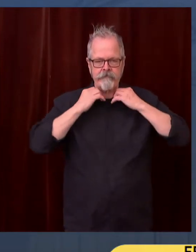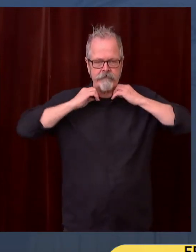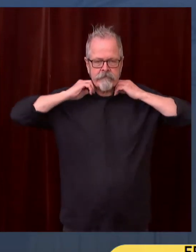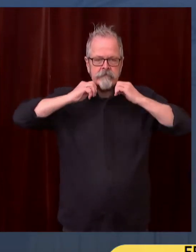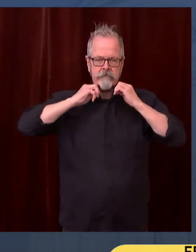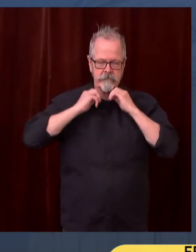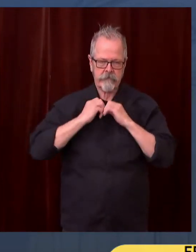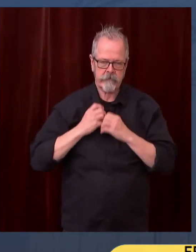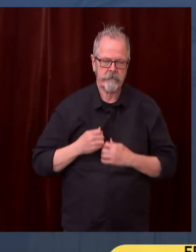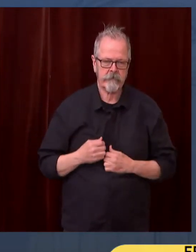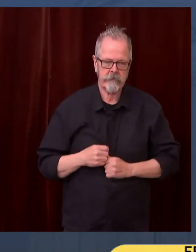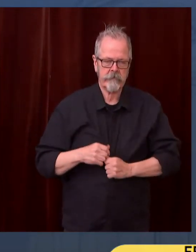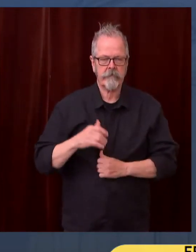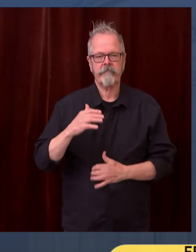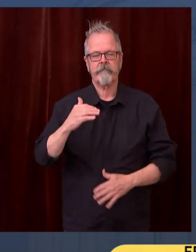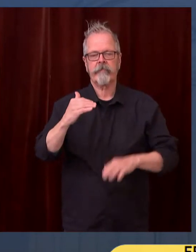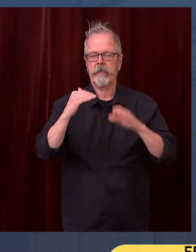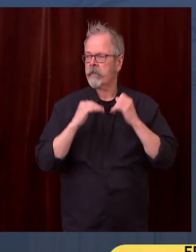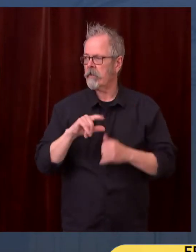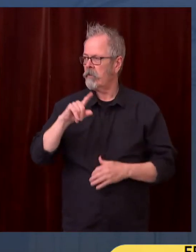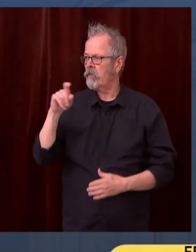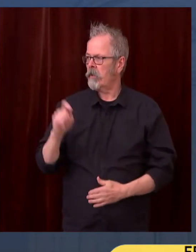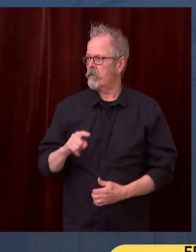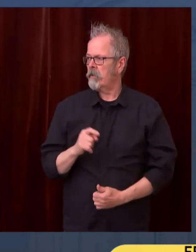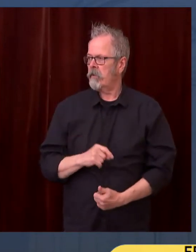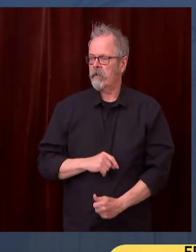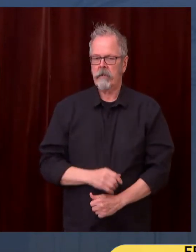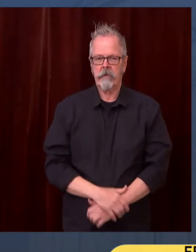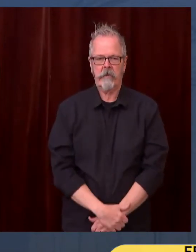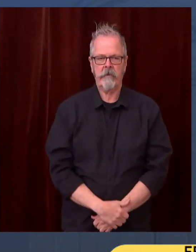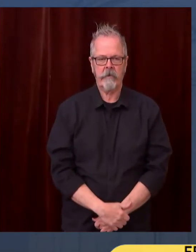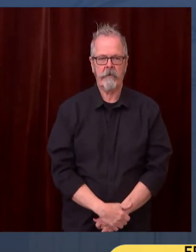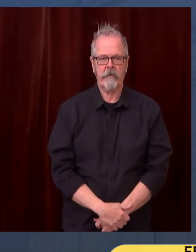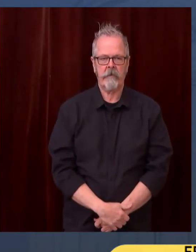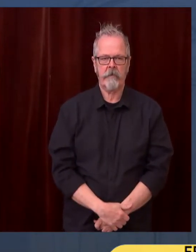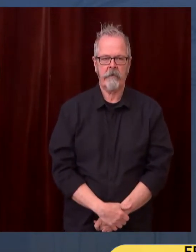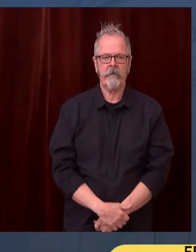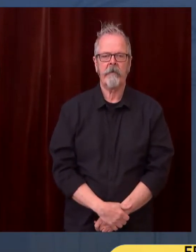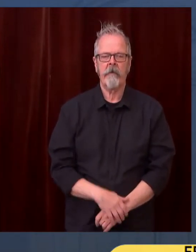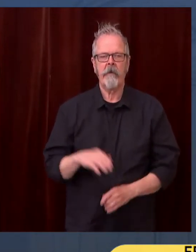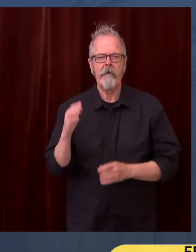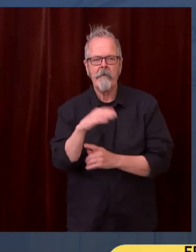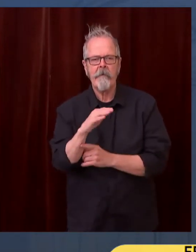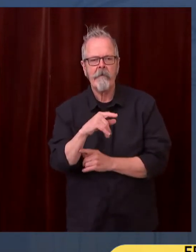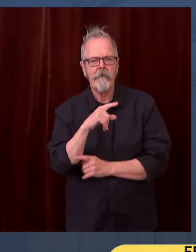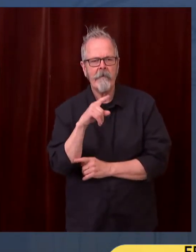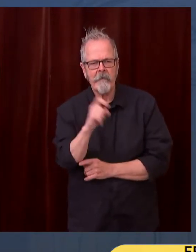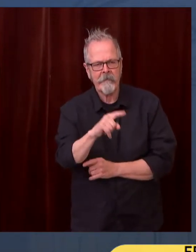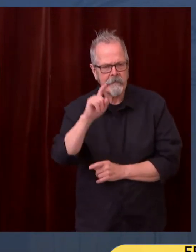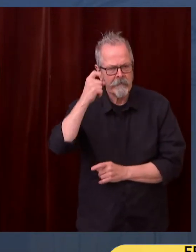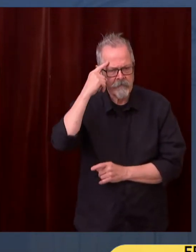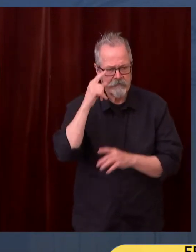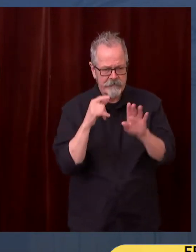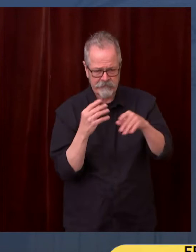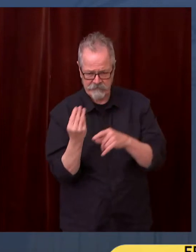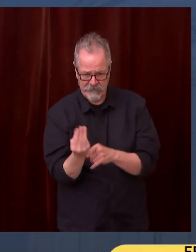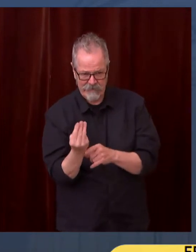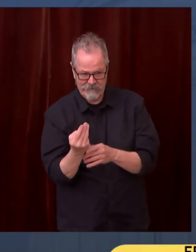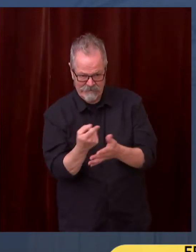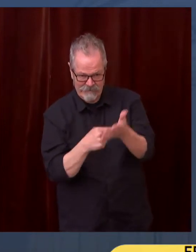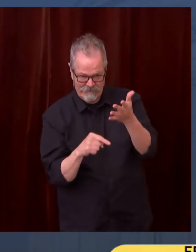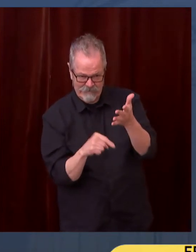Yeah, Governor, I was just wondering, I know you said that you guys use the most recent numbers available, but I was wondering if you had a specific time frame that will be used on Monday when it comes to the data.